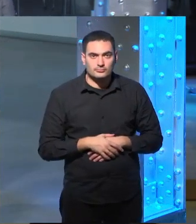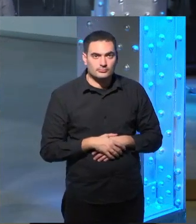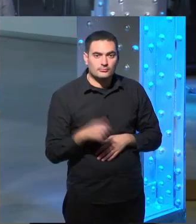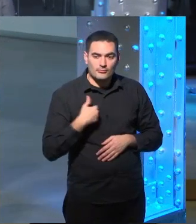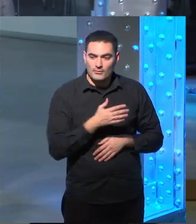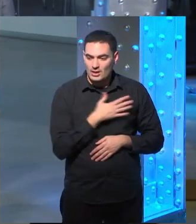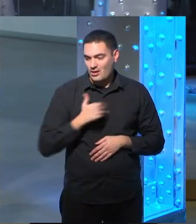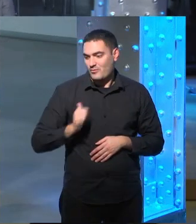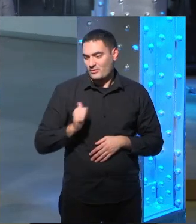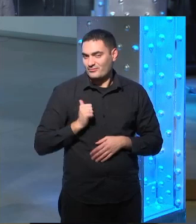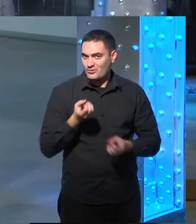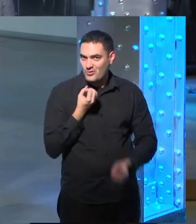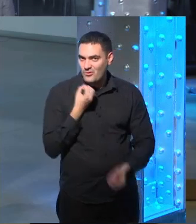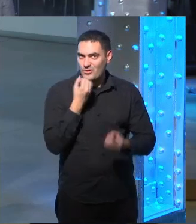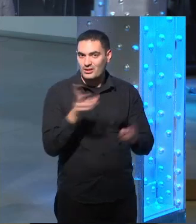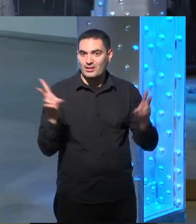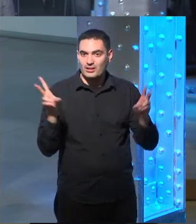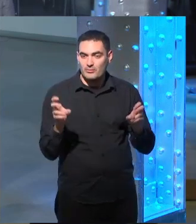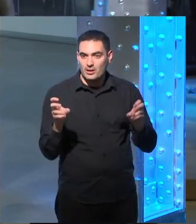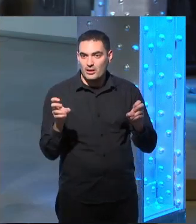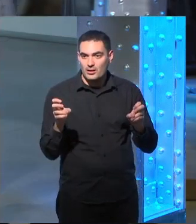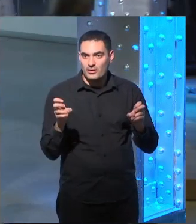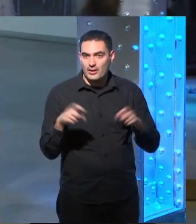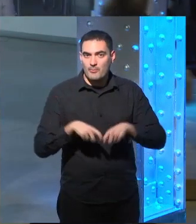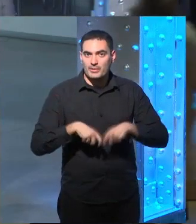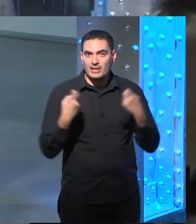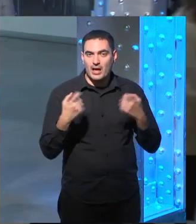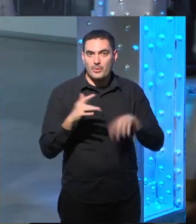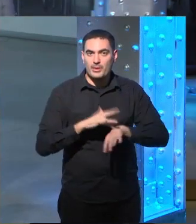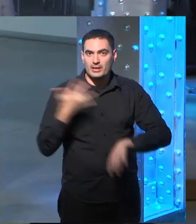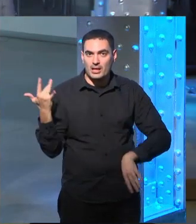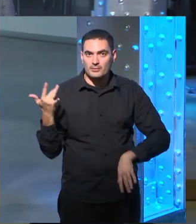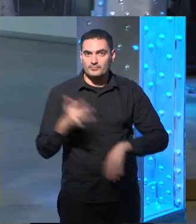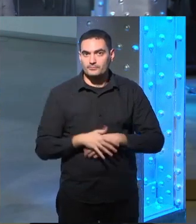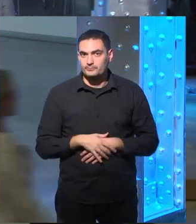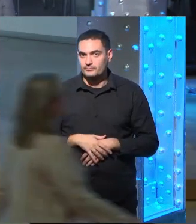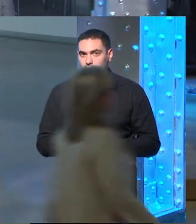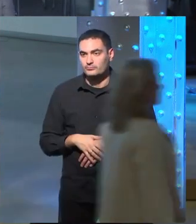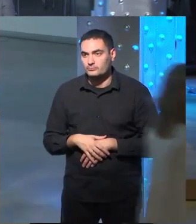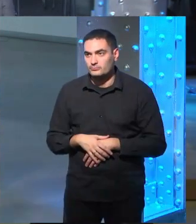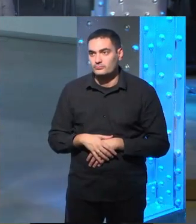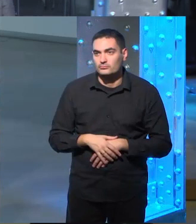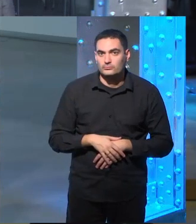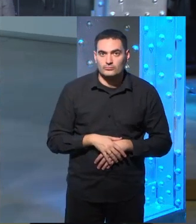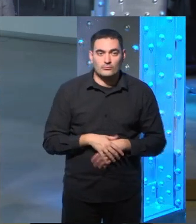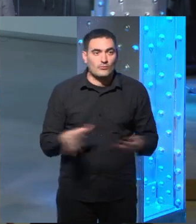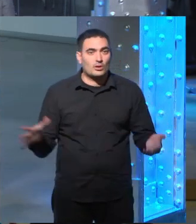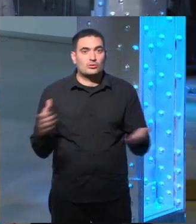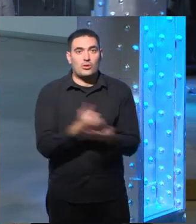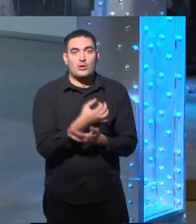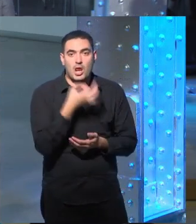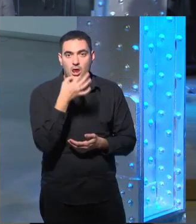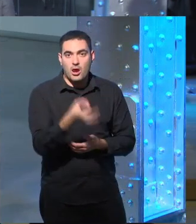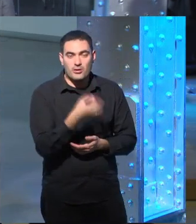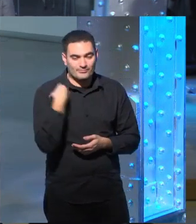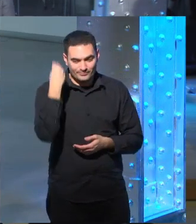Yeah, you've opened up a new question that I want to add, the digital gap from a double perspective. On the one hand,